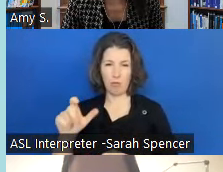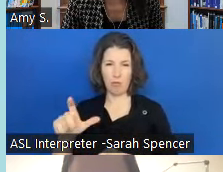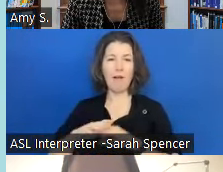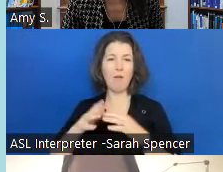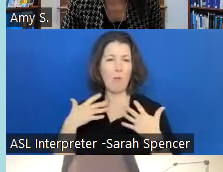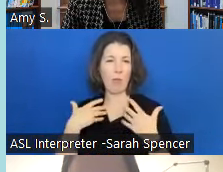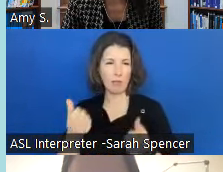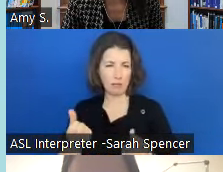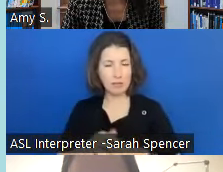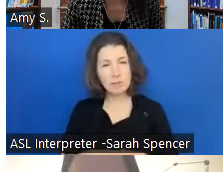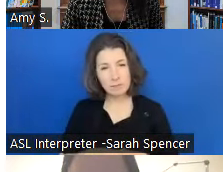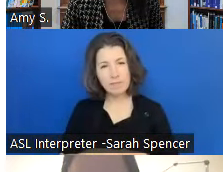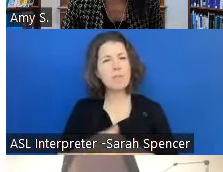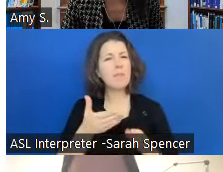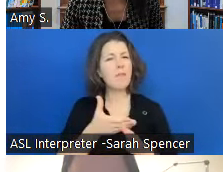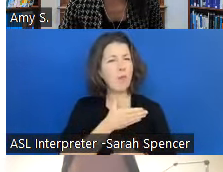all.